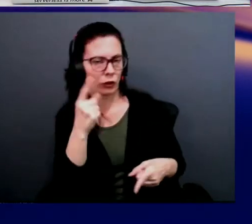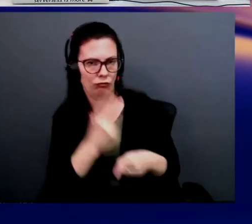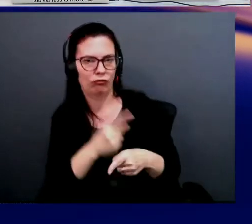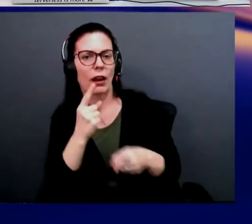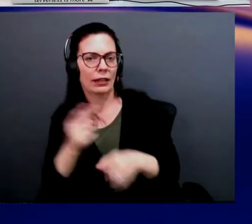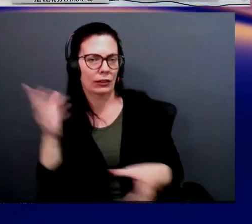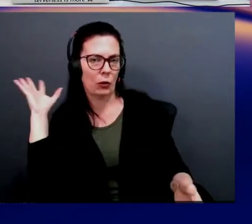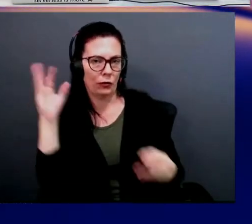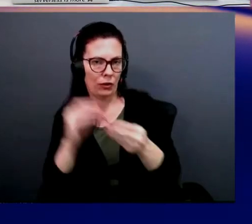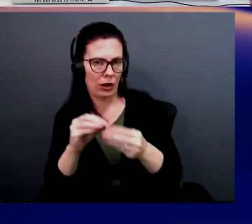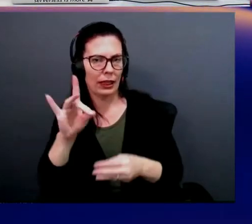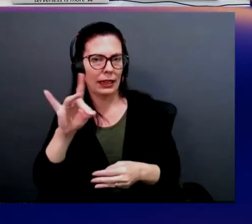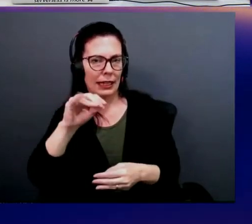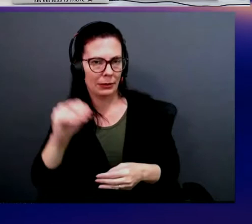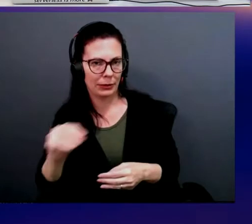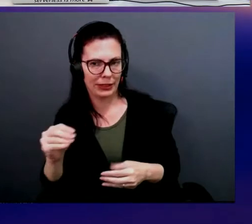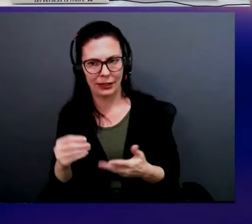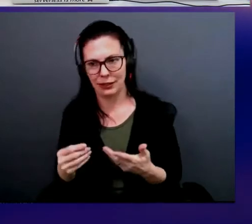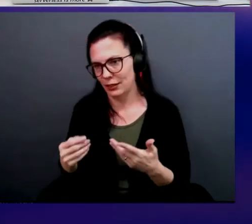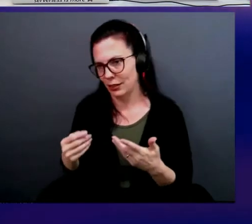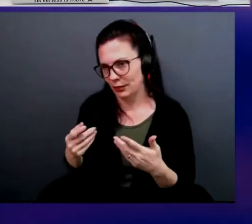back tonight, right?